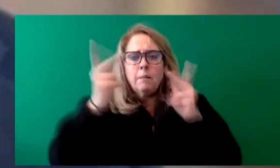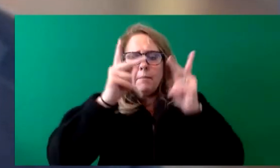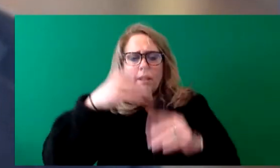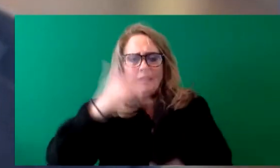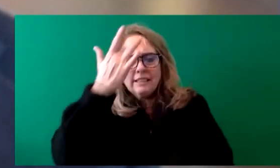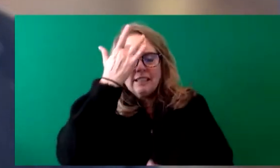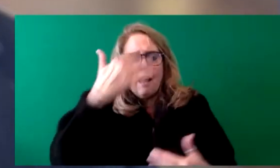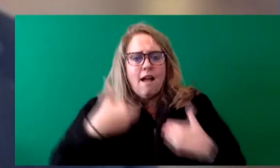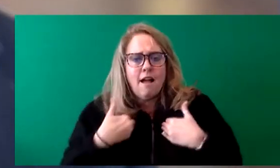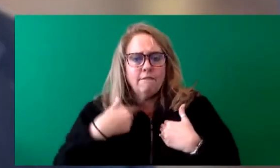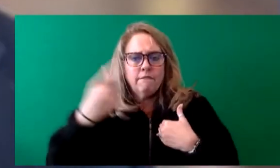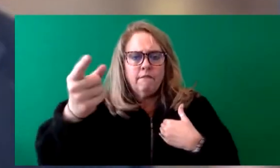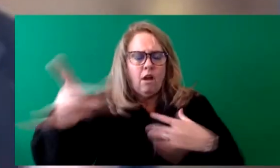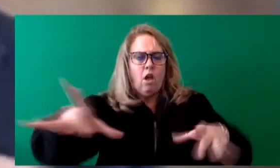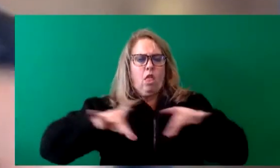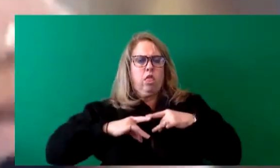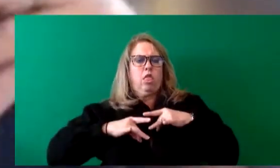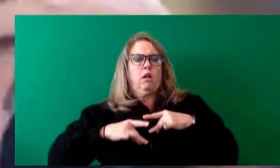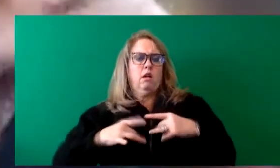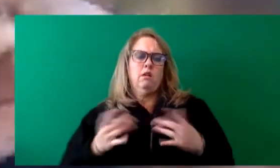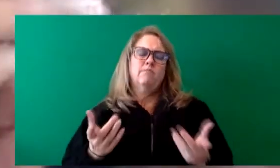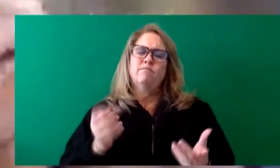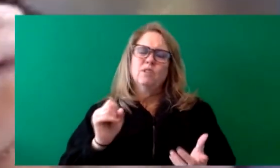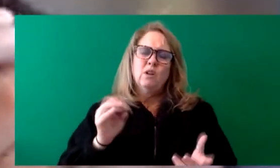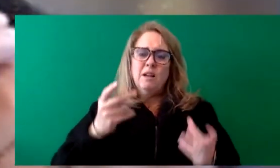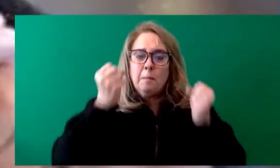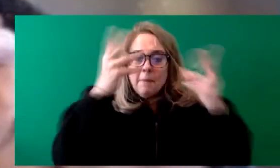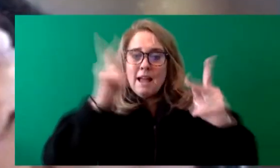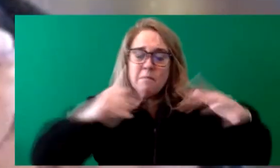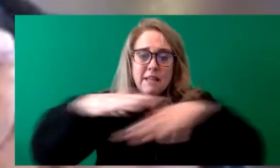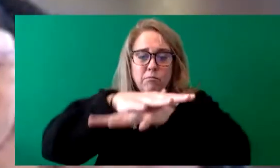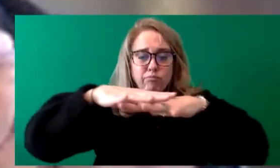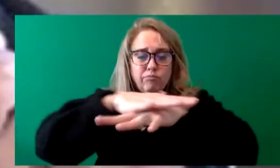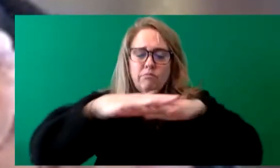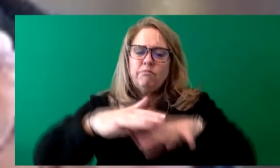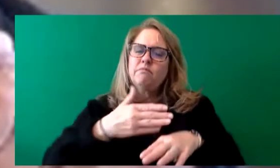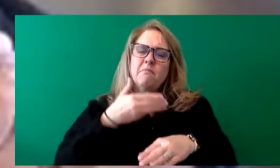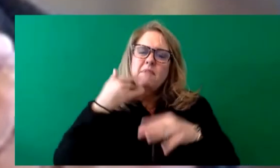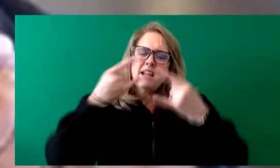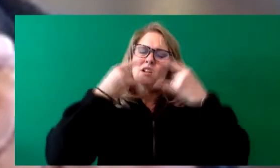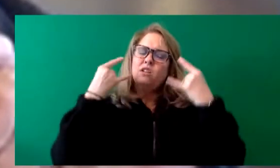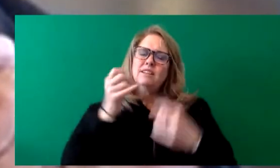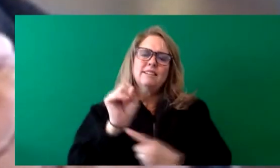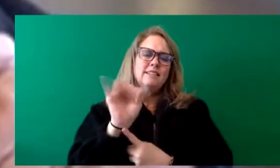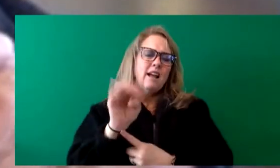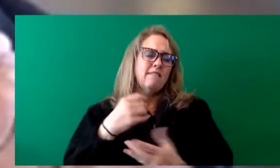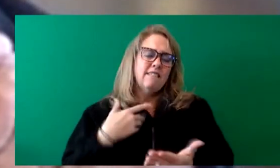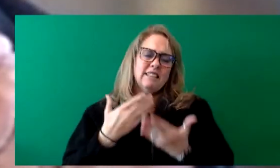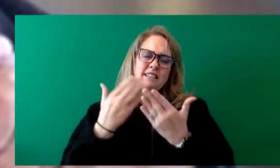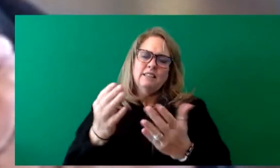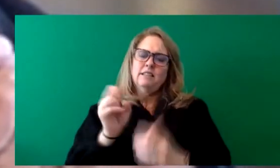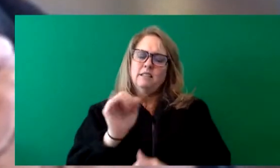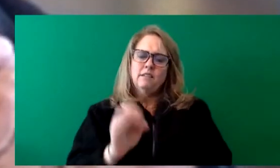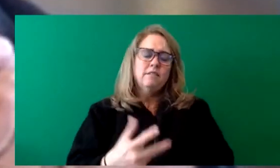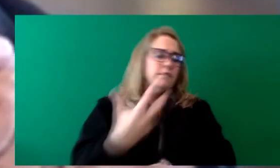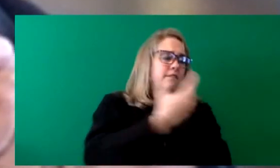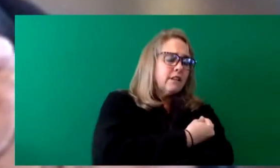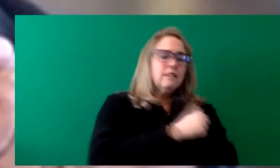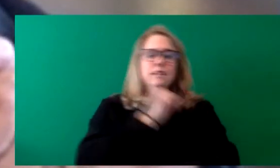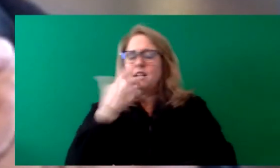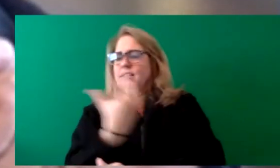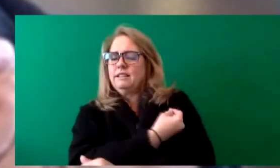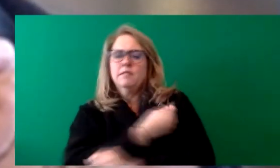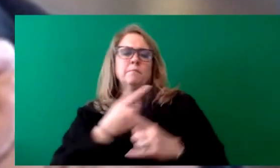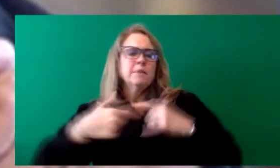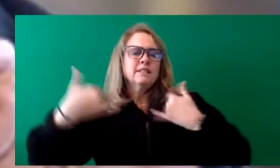at right now. And obviously, if you're unsure about the populations that are vaccinated or unvaccinated, it's probably prudent to